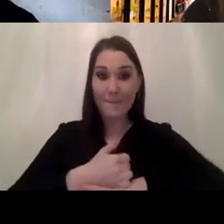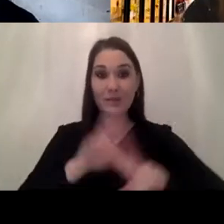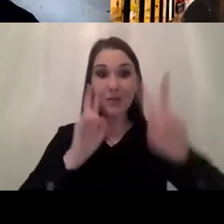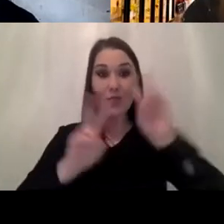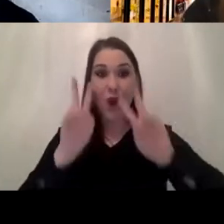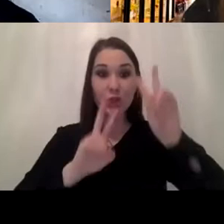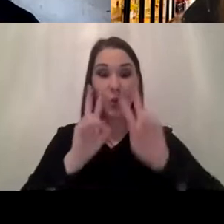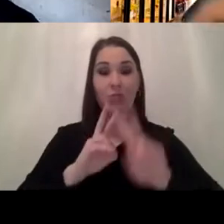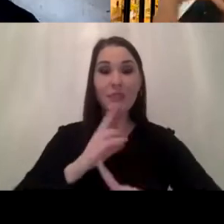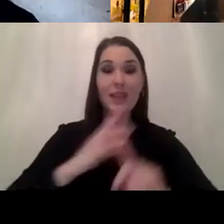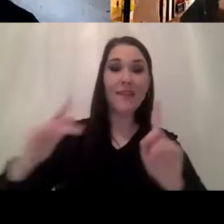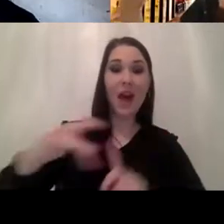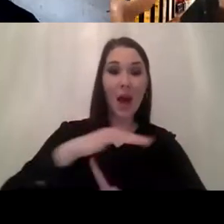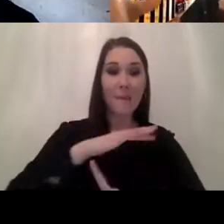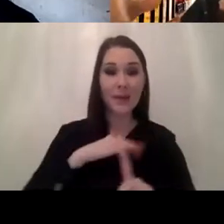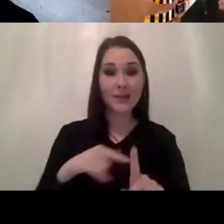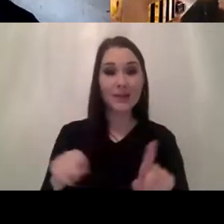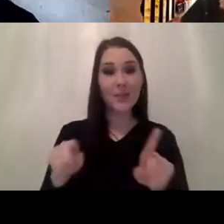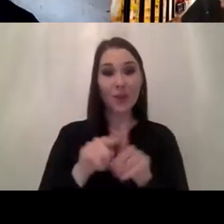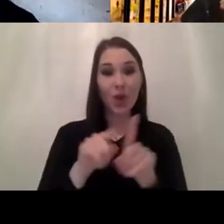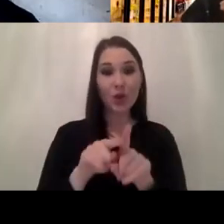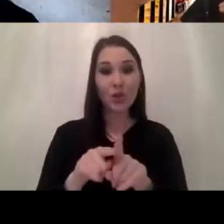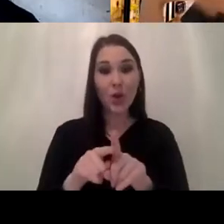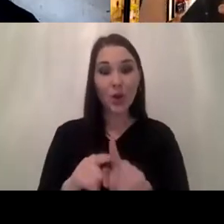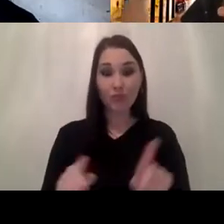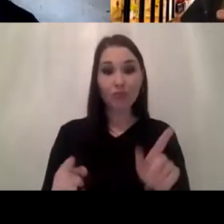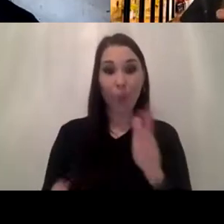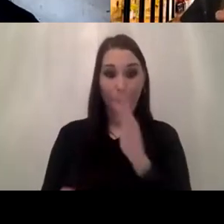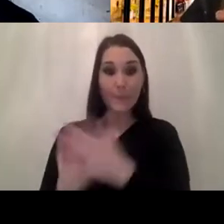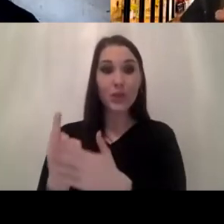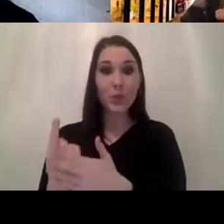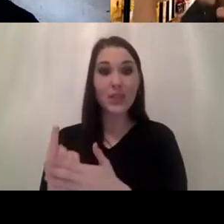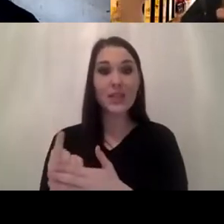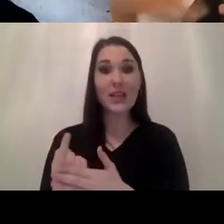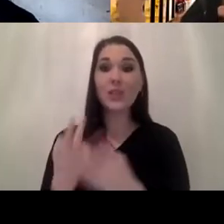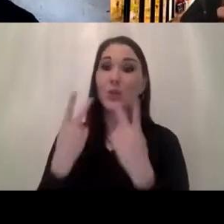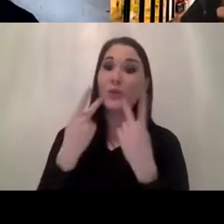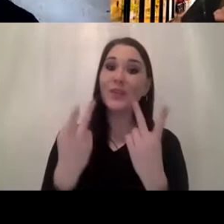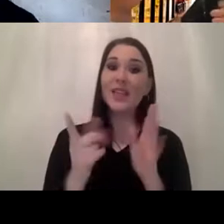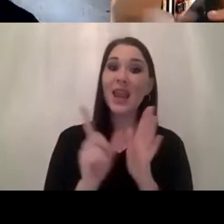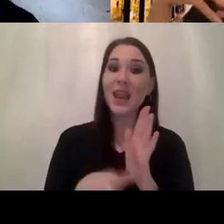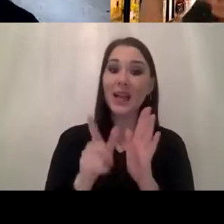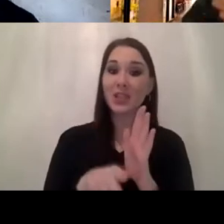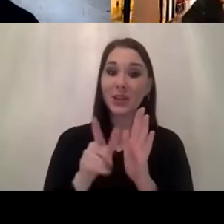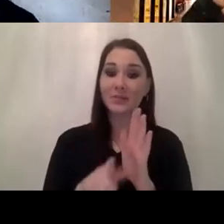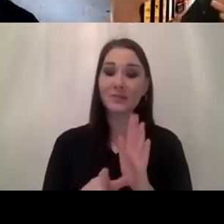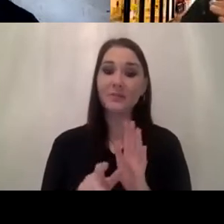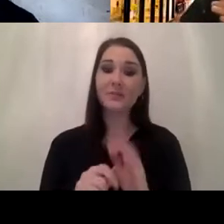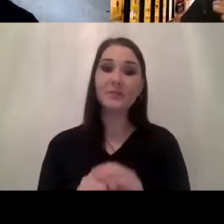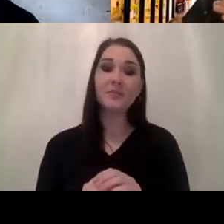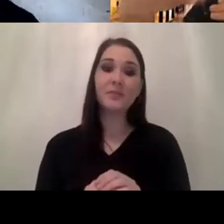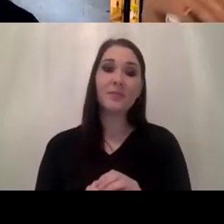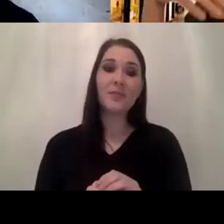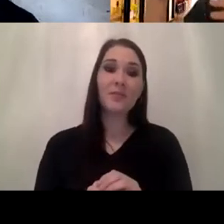like Microboard, it also give opportunity to attendees to kind of visit later. So that was one of the things that, the board